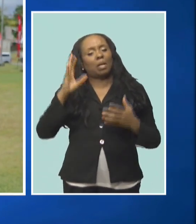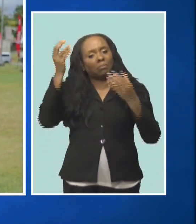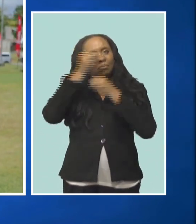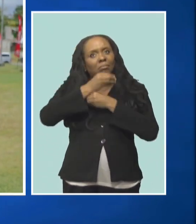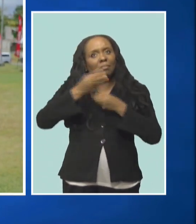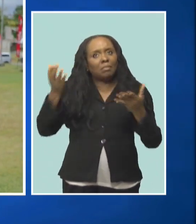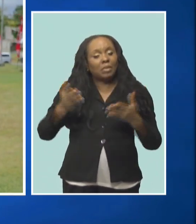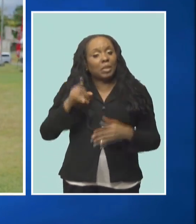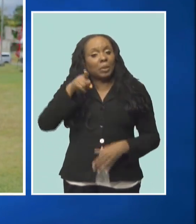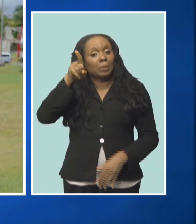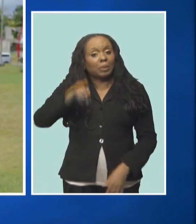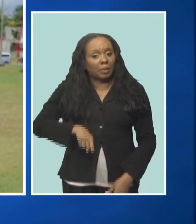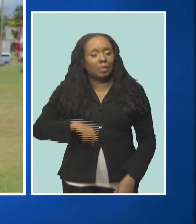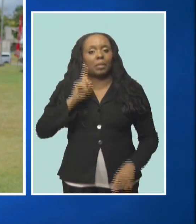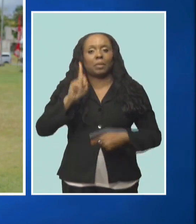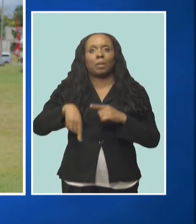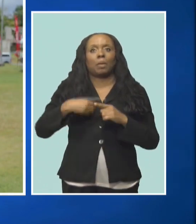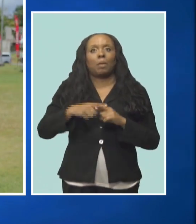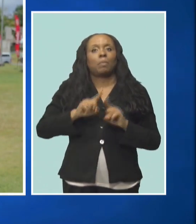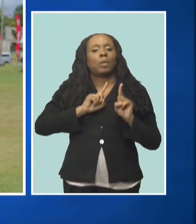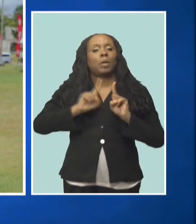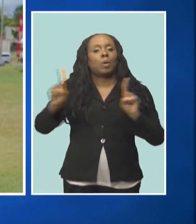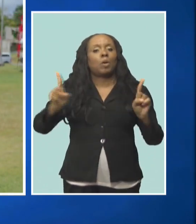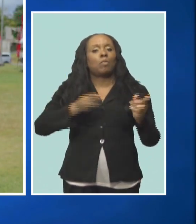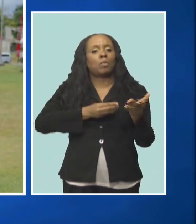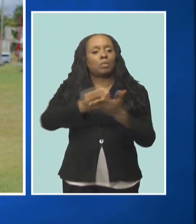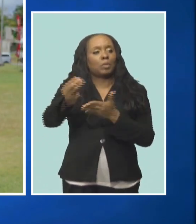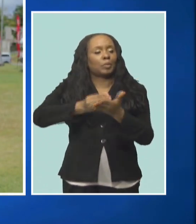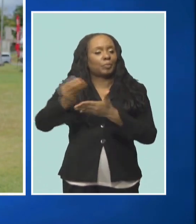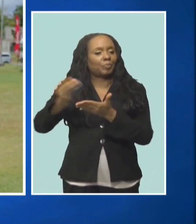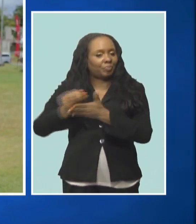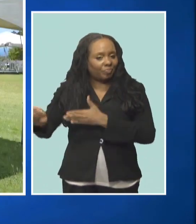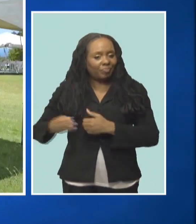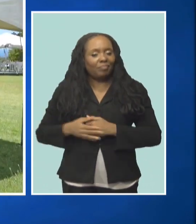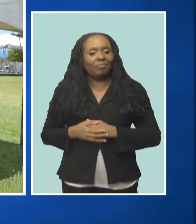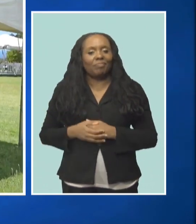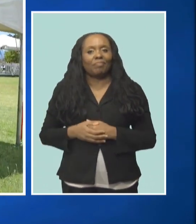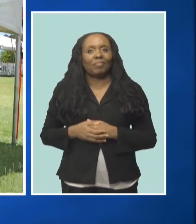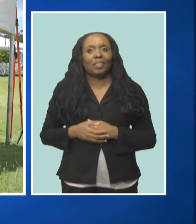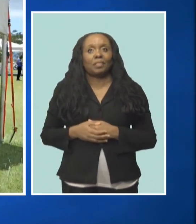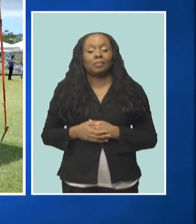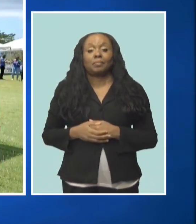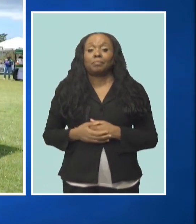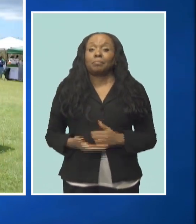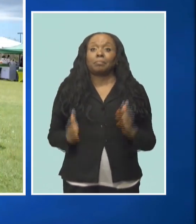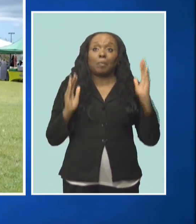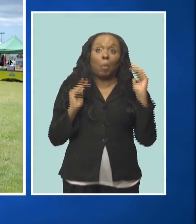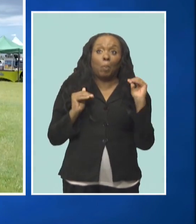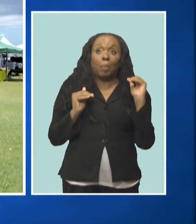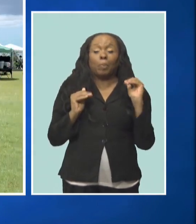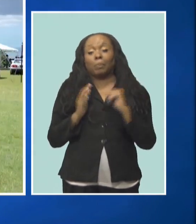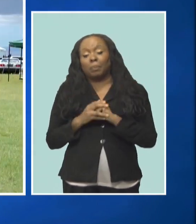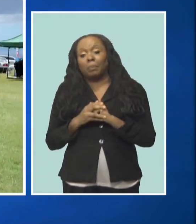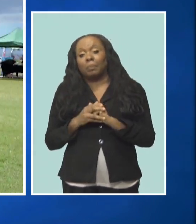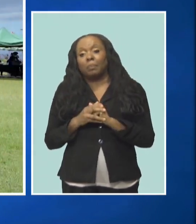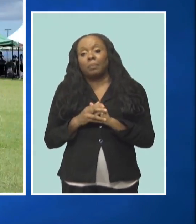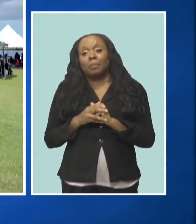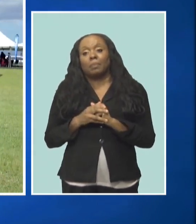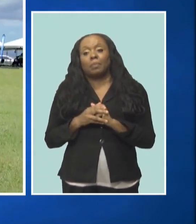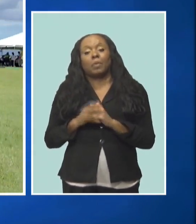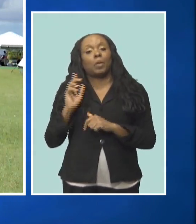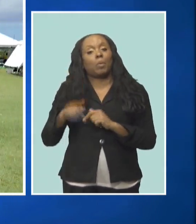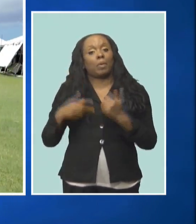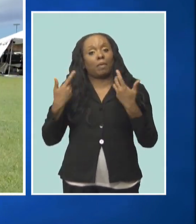information that you need when you go out to do your shopping. Ms. Regis also said it is the hope of the FTC that at the end of the